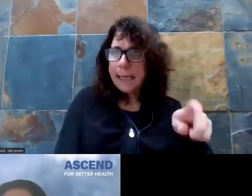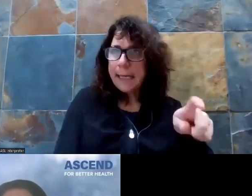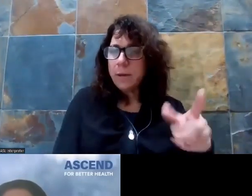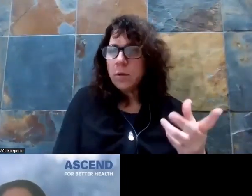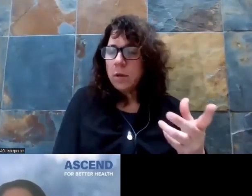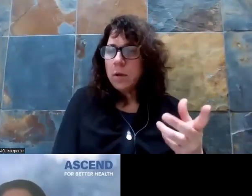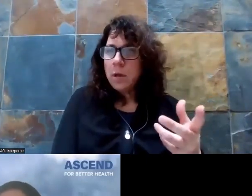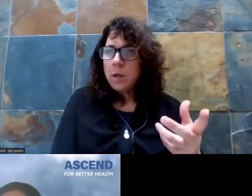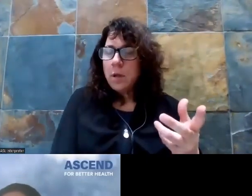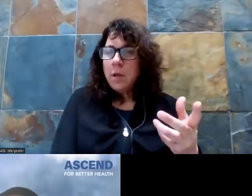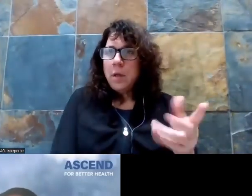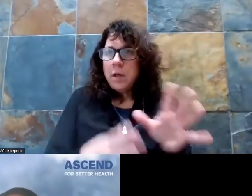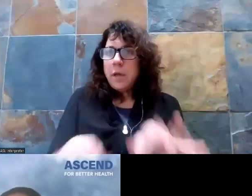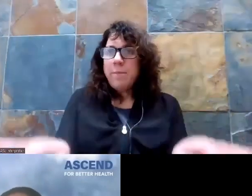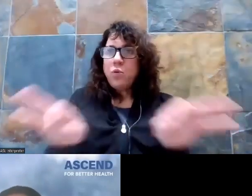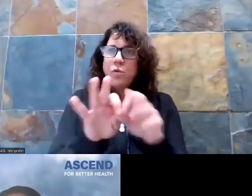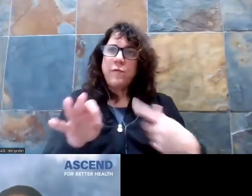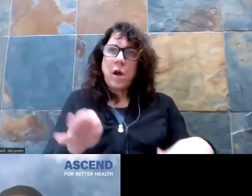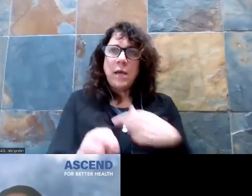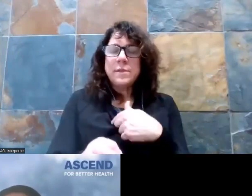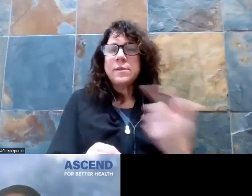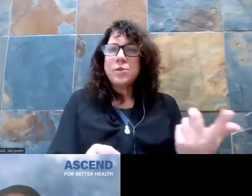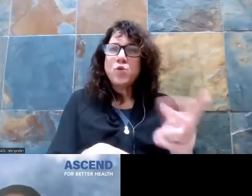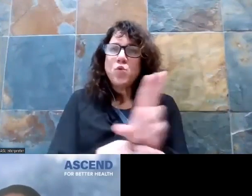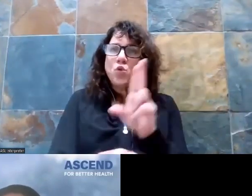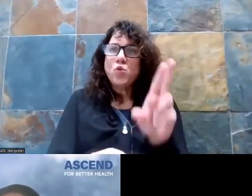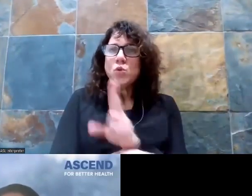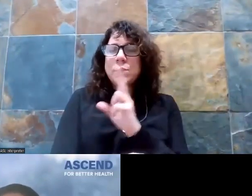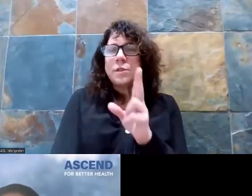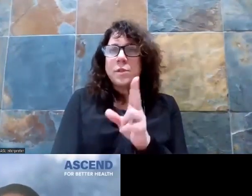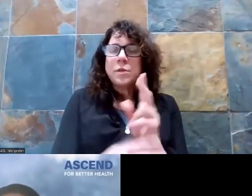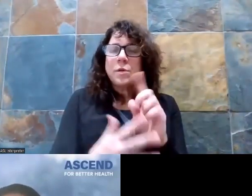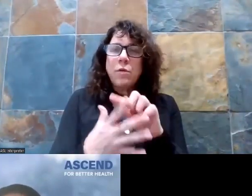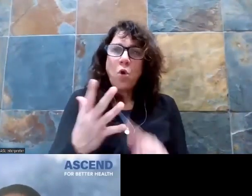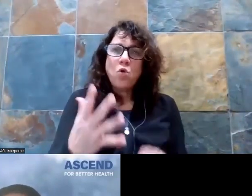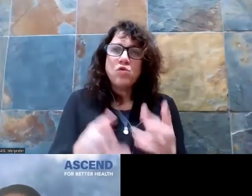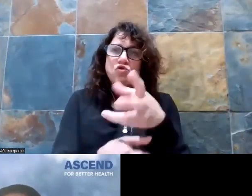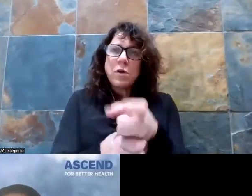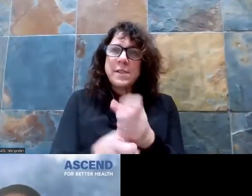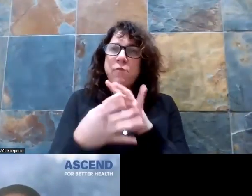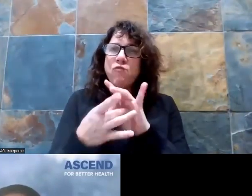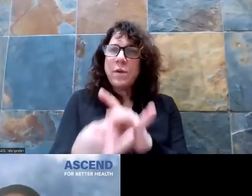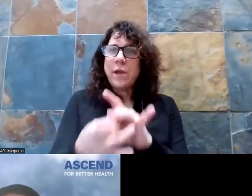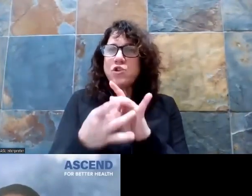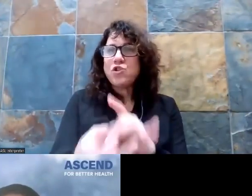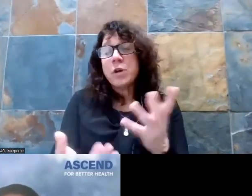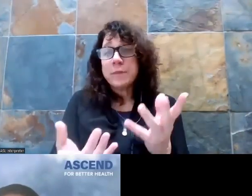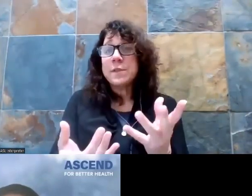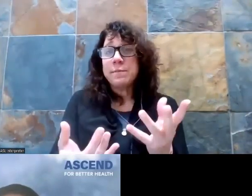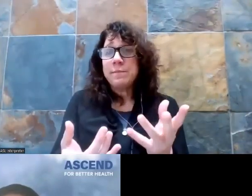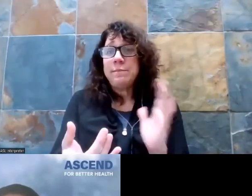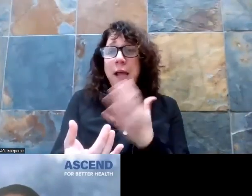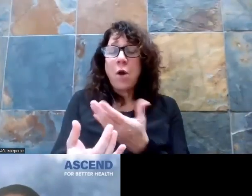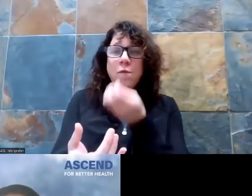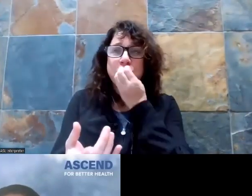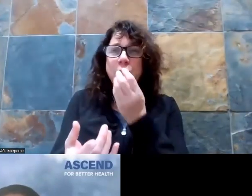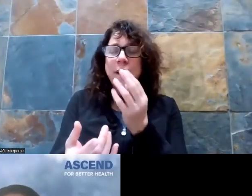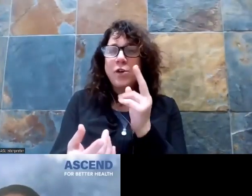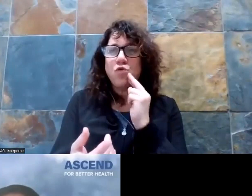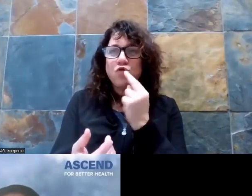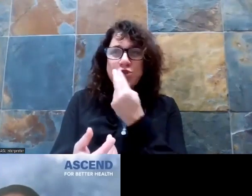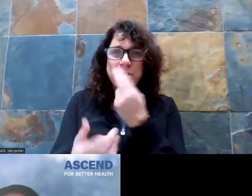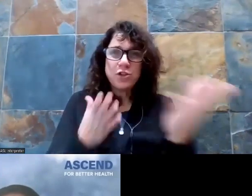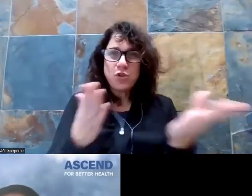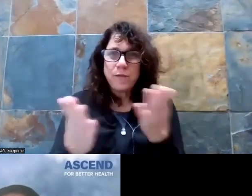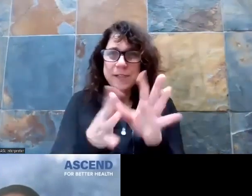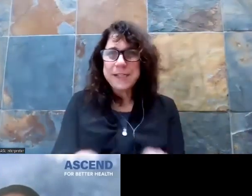that's why it's important for us to utilize these trusting relationships. You know, our food nutrition services